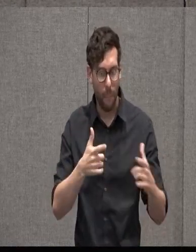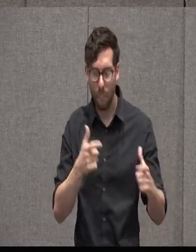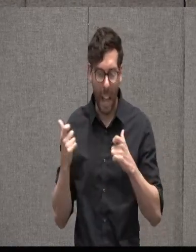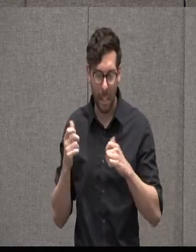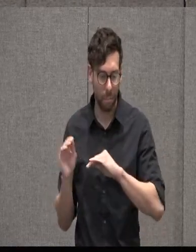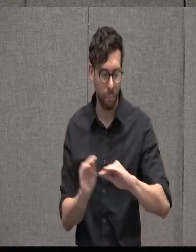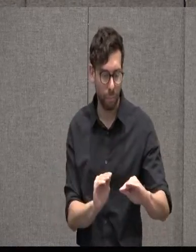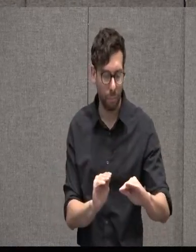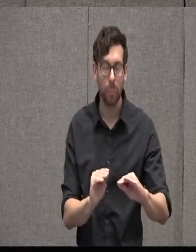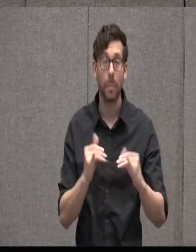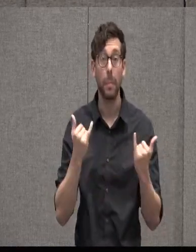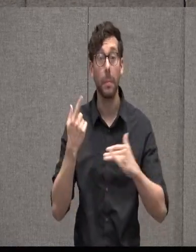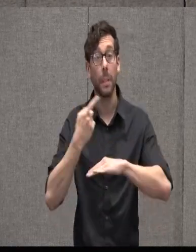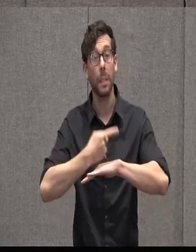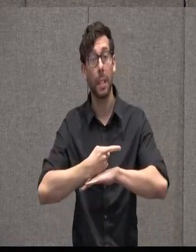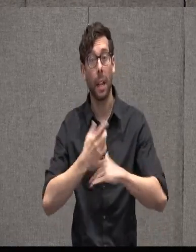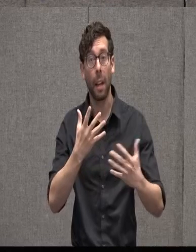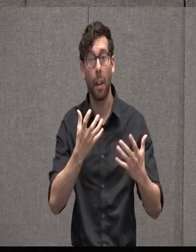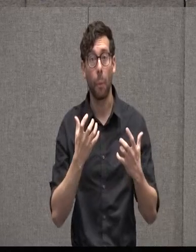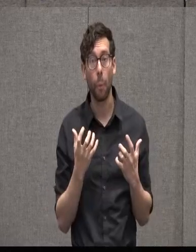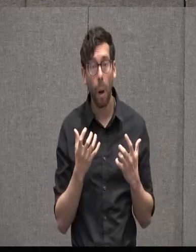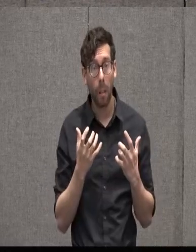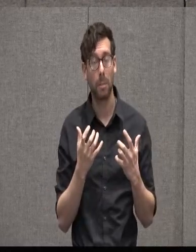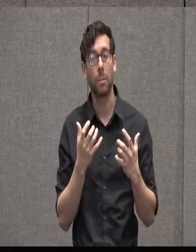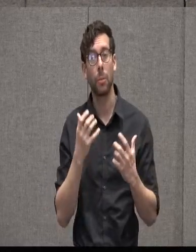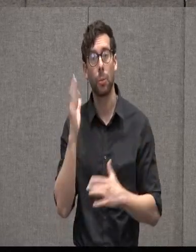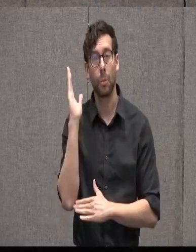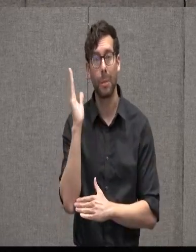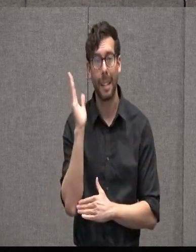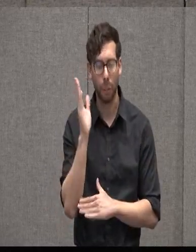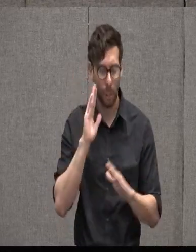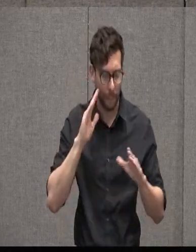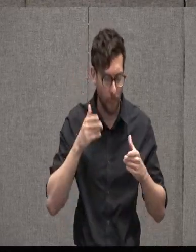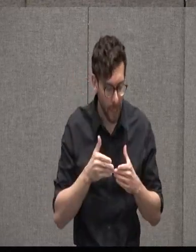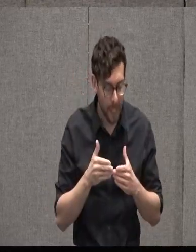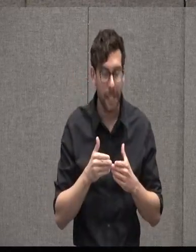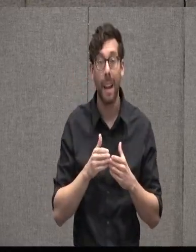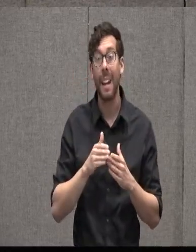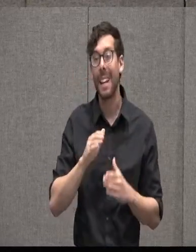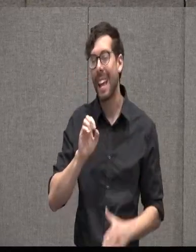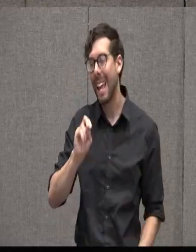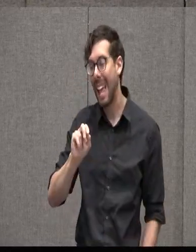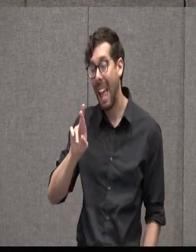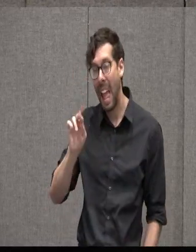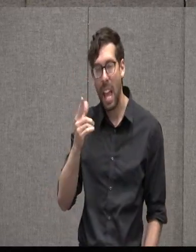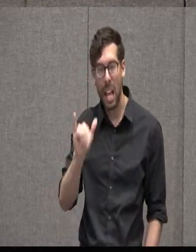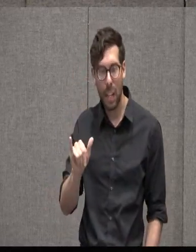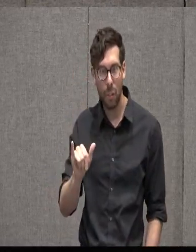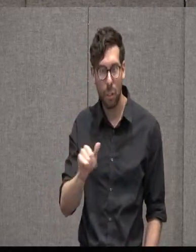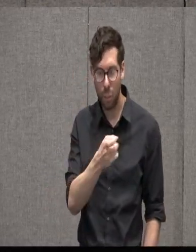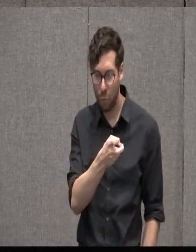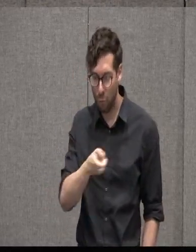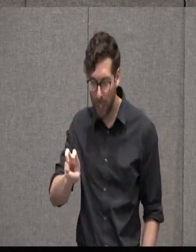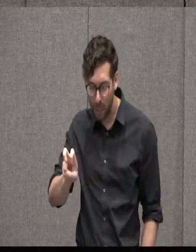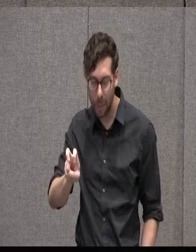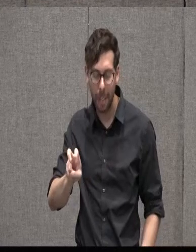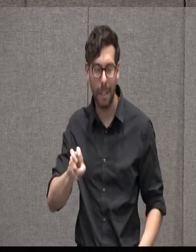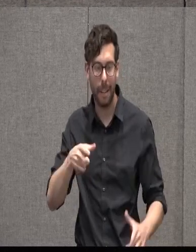speed, how fast something is going. Today, I want us to focus and concentrate on collisions,